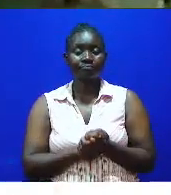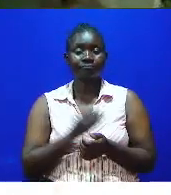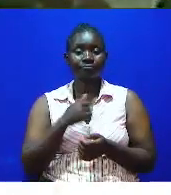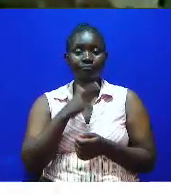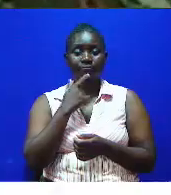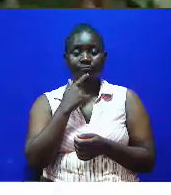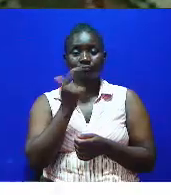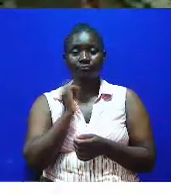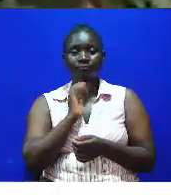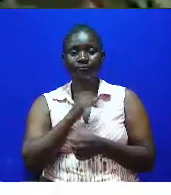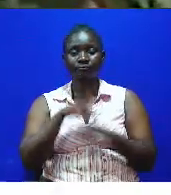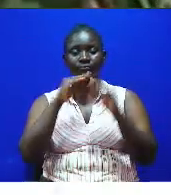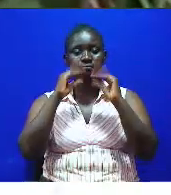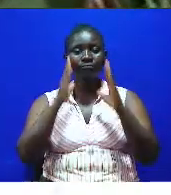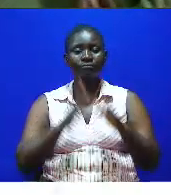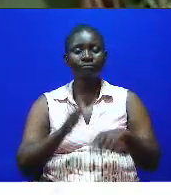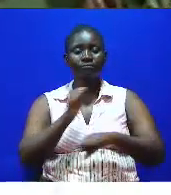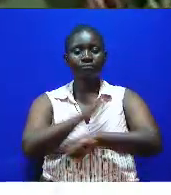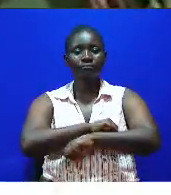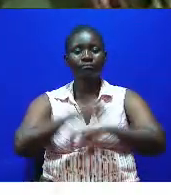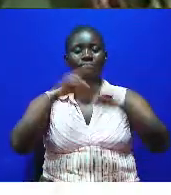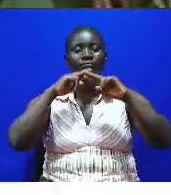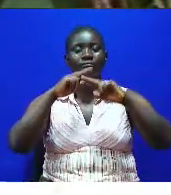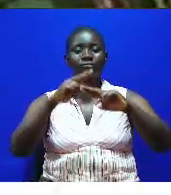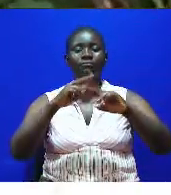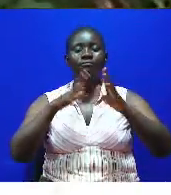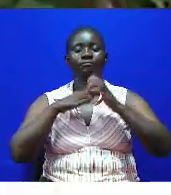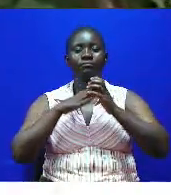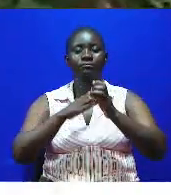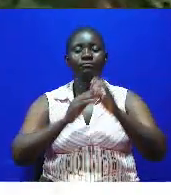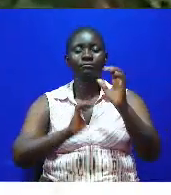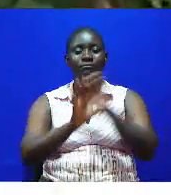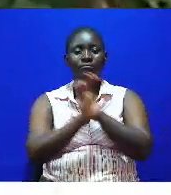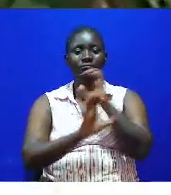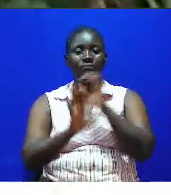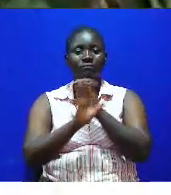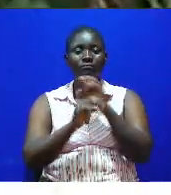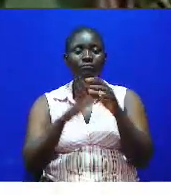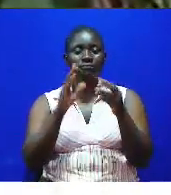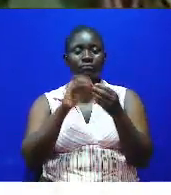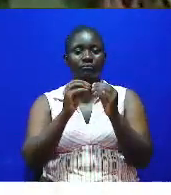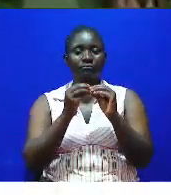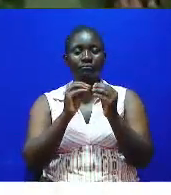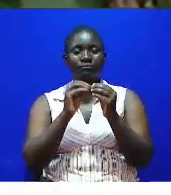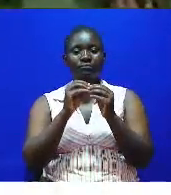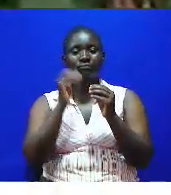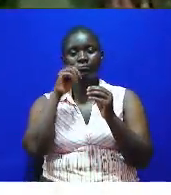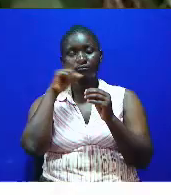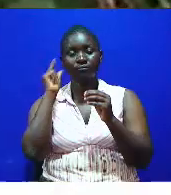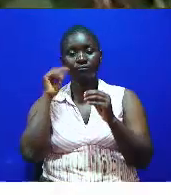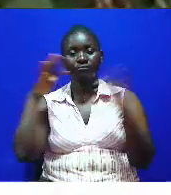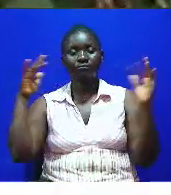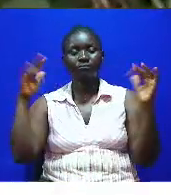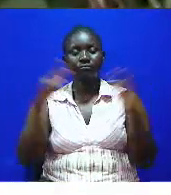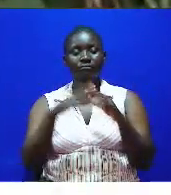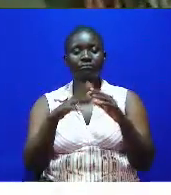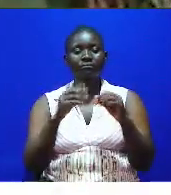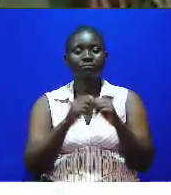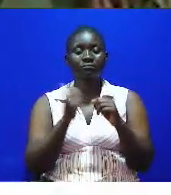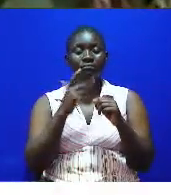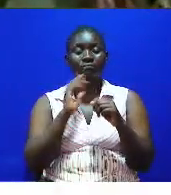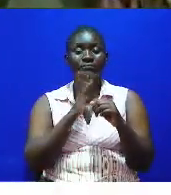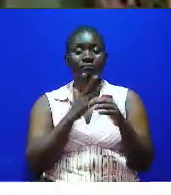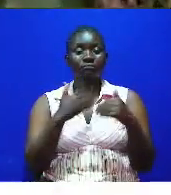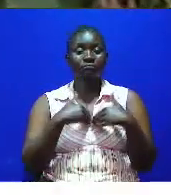abantu baito secondary kesha leadership in the entire country bomera na Mombasa conference yao and they had very